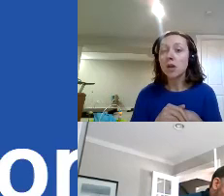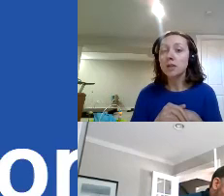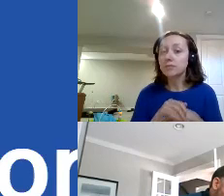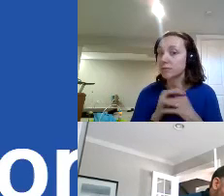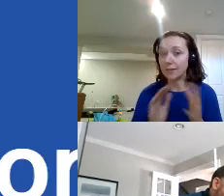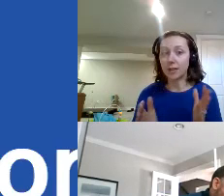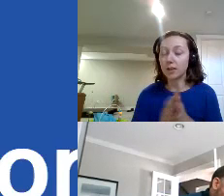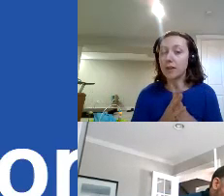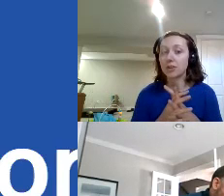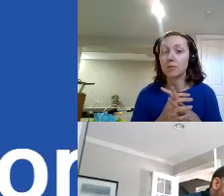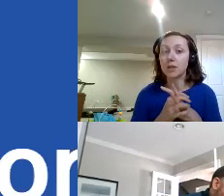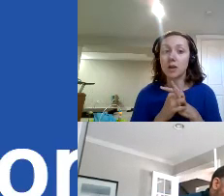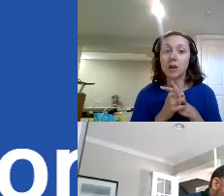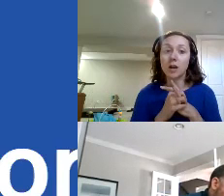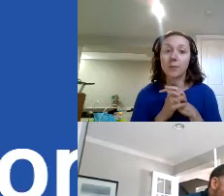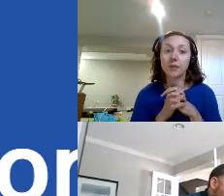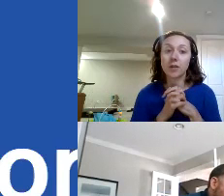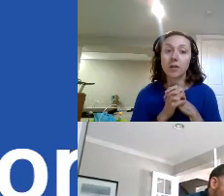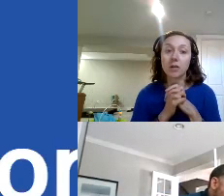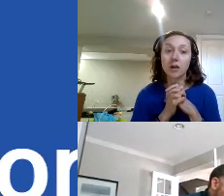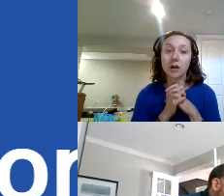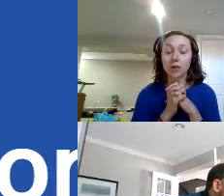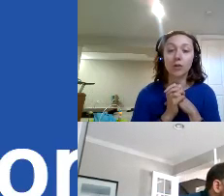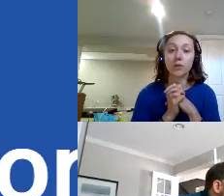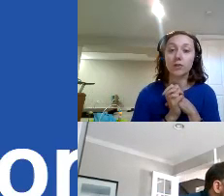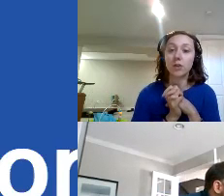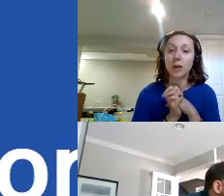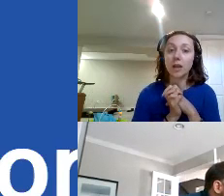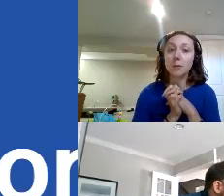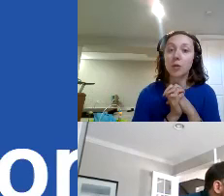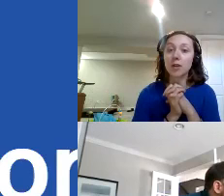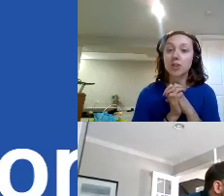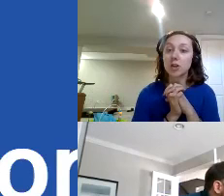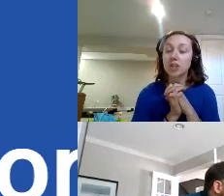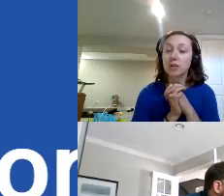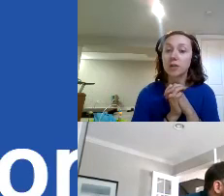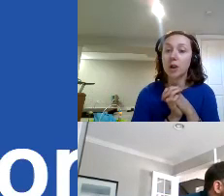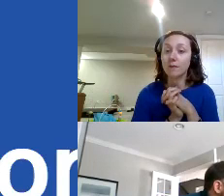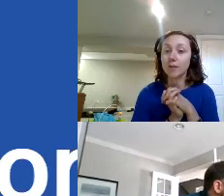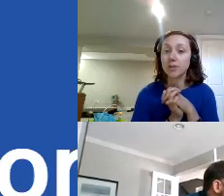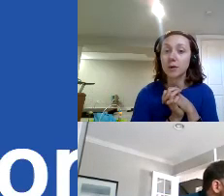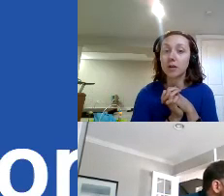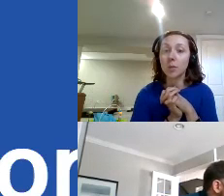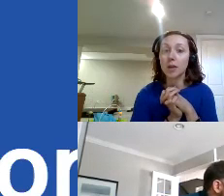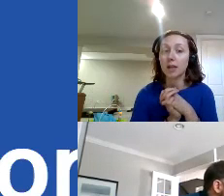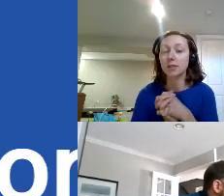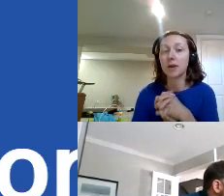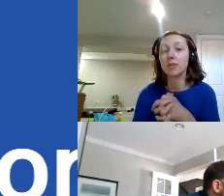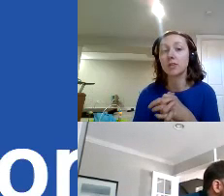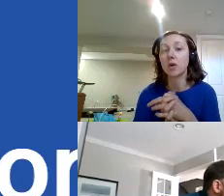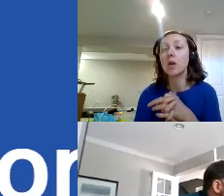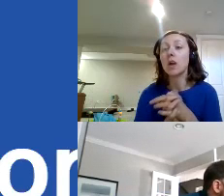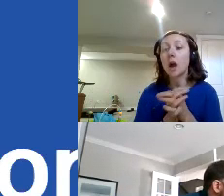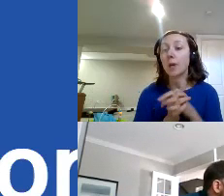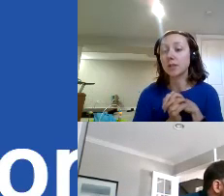So definitely that shouldn't be a hurdle for you joining, but the registration for the conference will open next